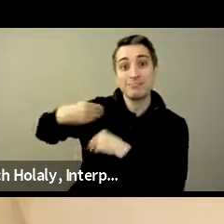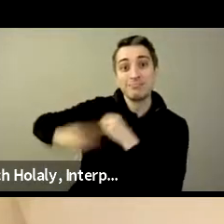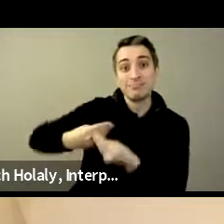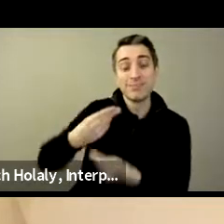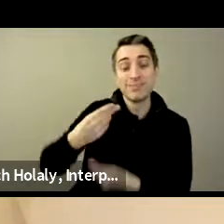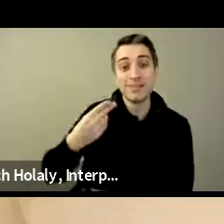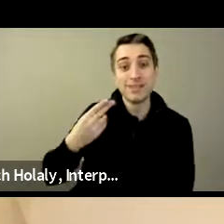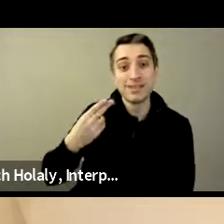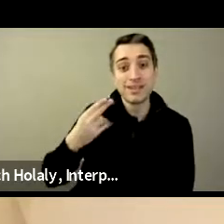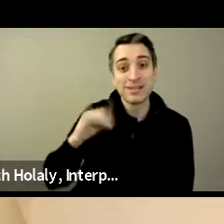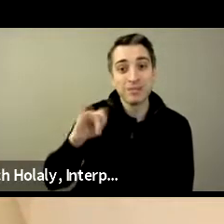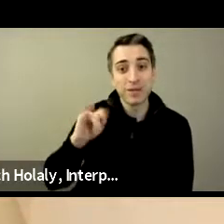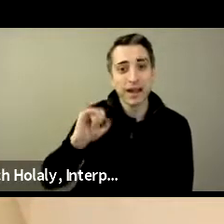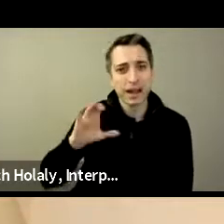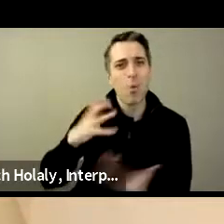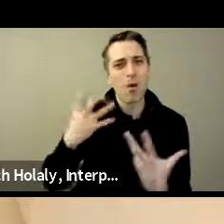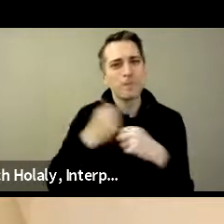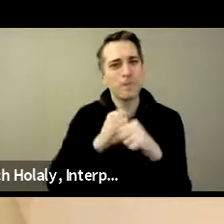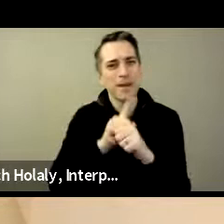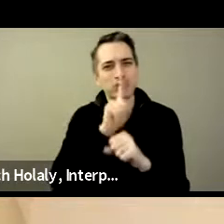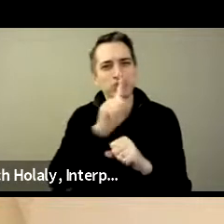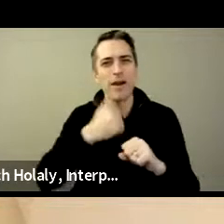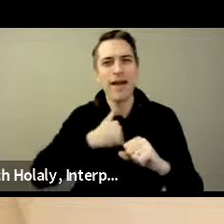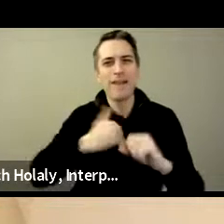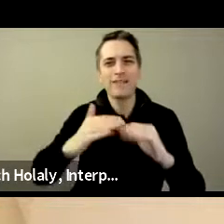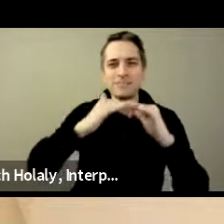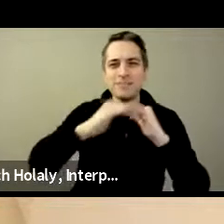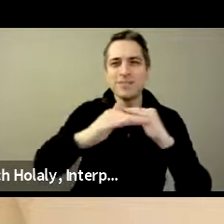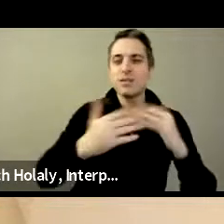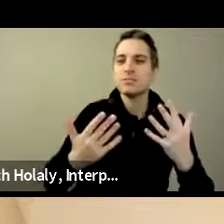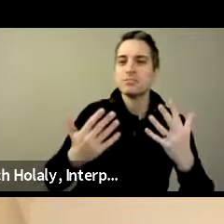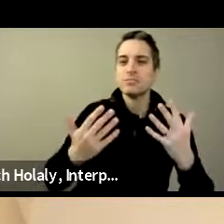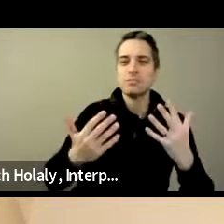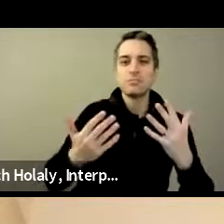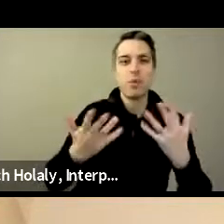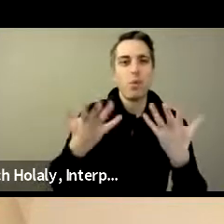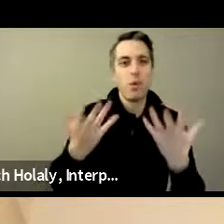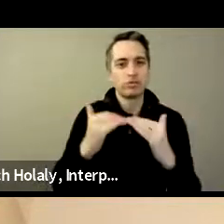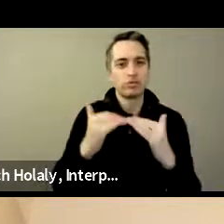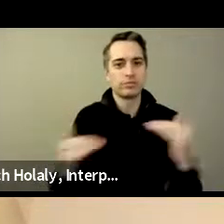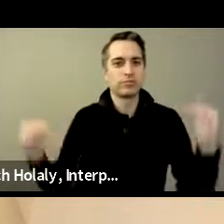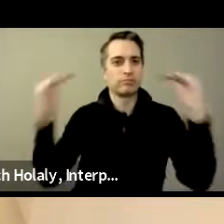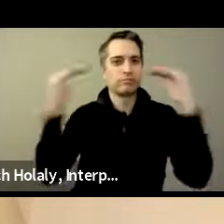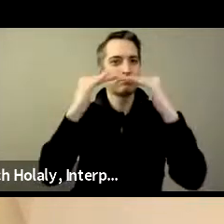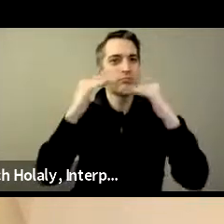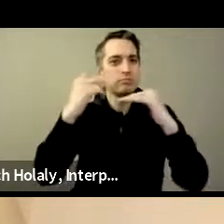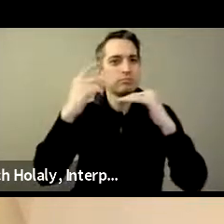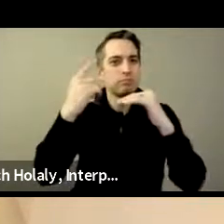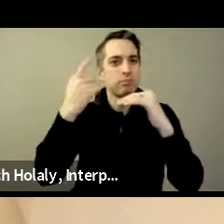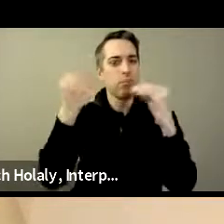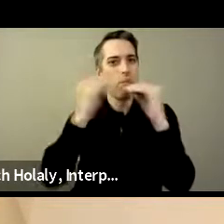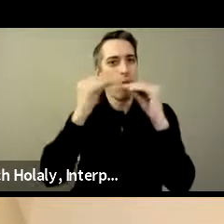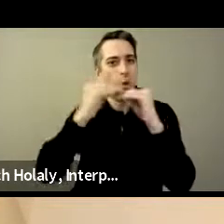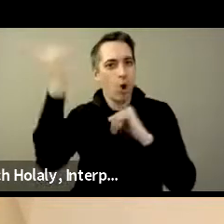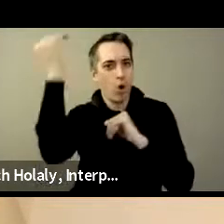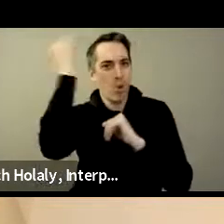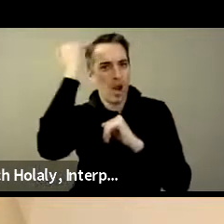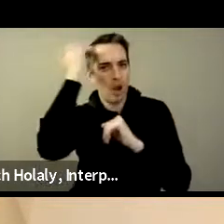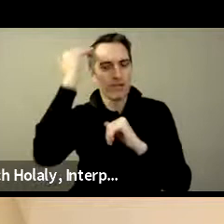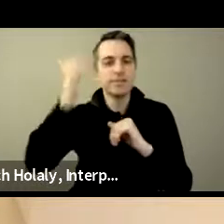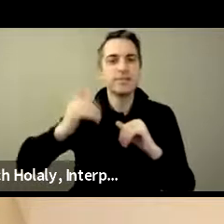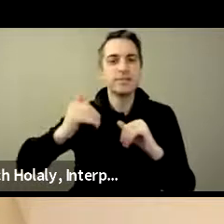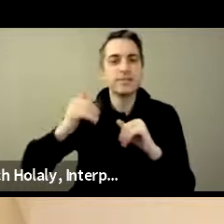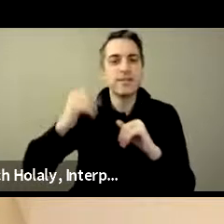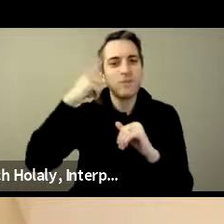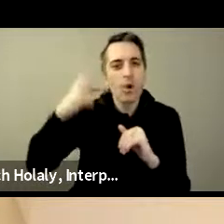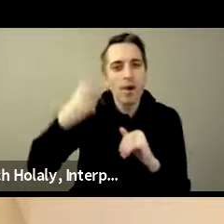increasing economic growth and stability in Hispanics for Hispanics, and increasing awareness and support of Hispanic issues